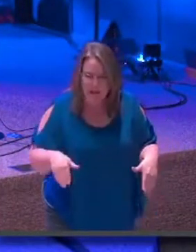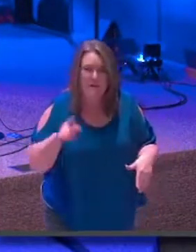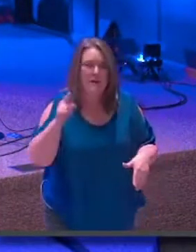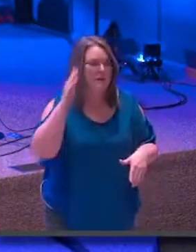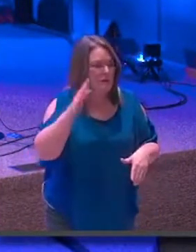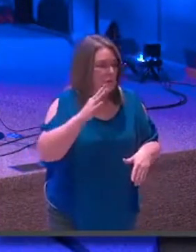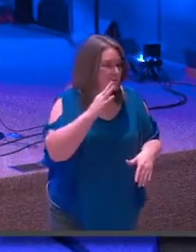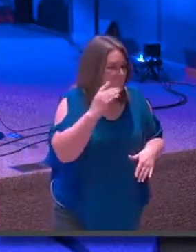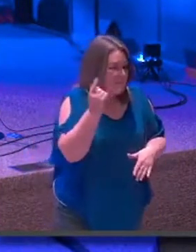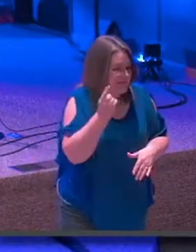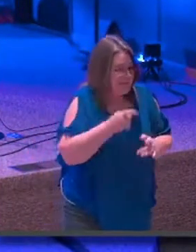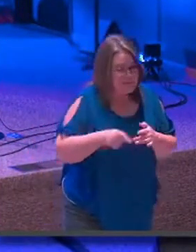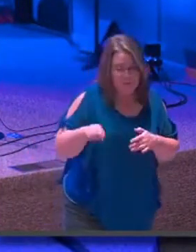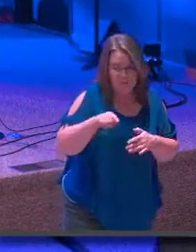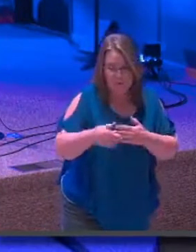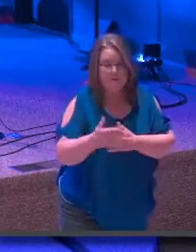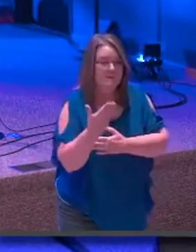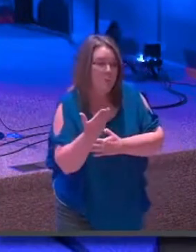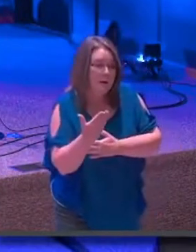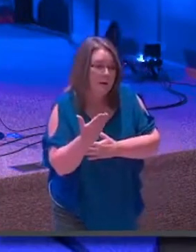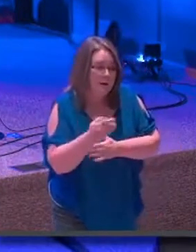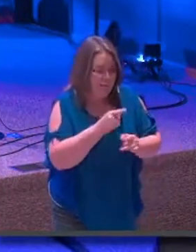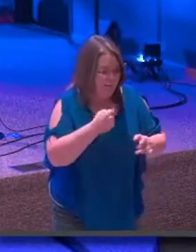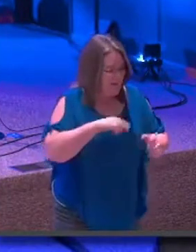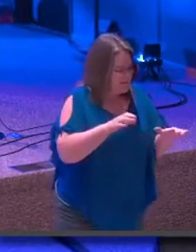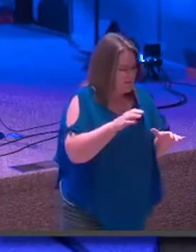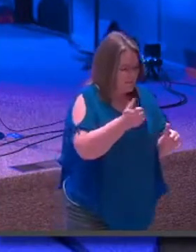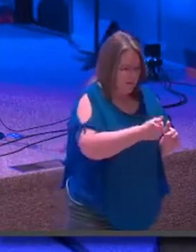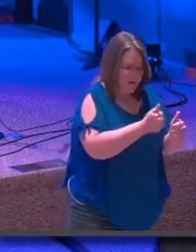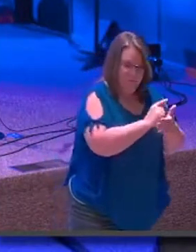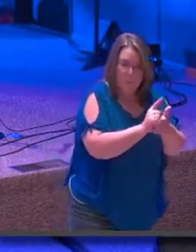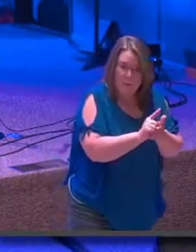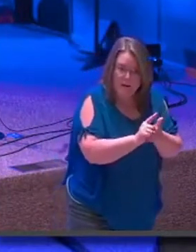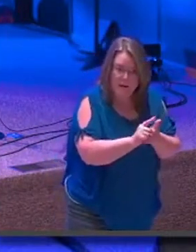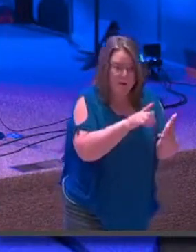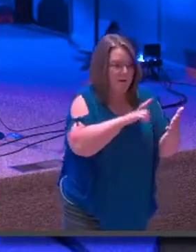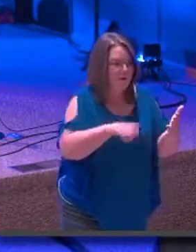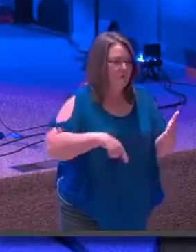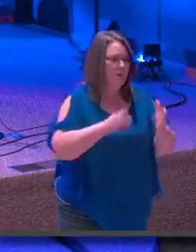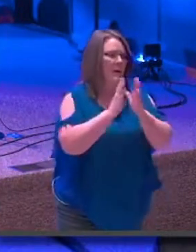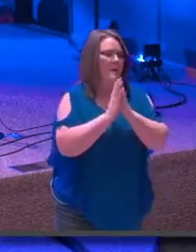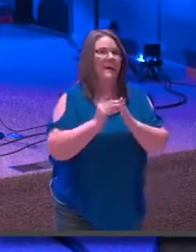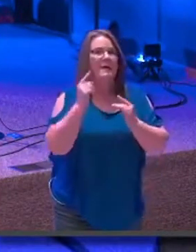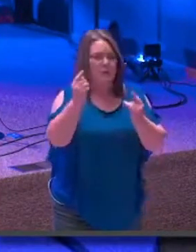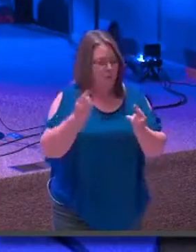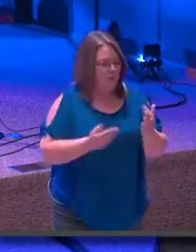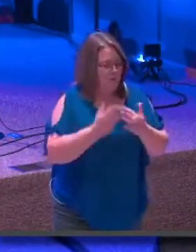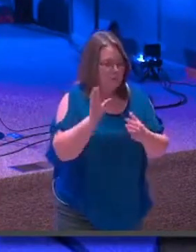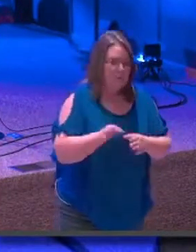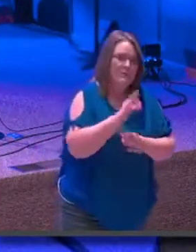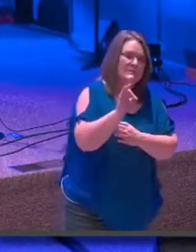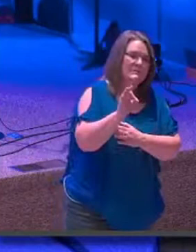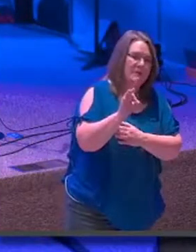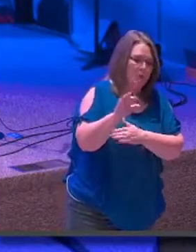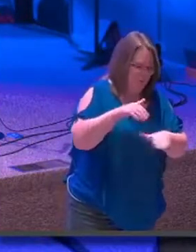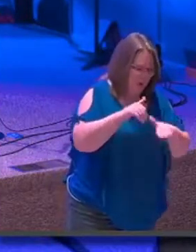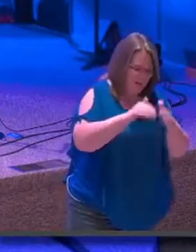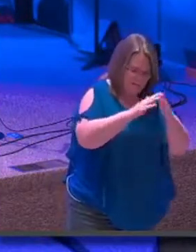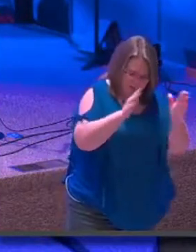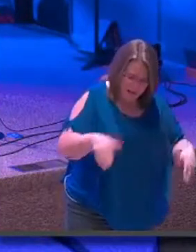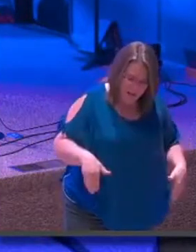something to them this morning, as we do every week. And so, Lord, I'm asking that you come by your Spirit, walk in this house. I